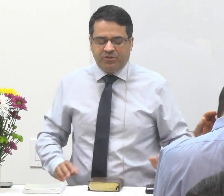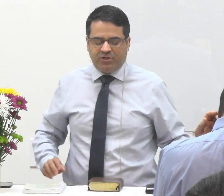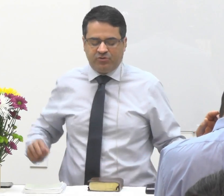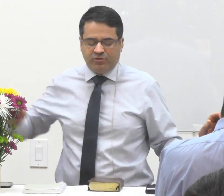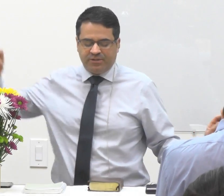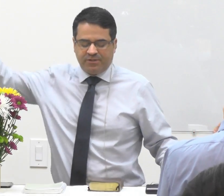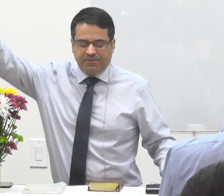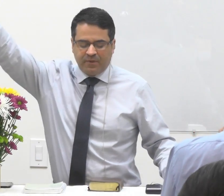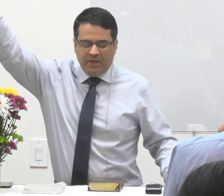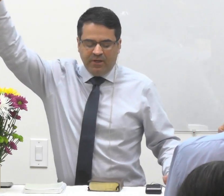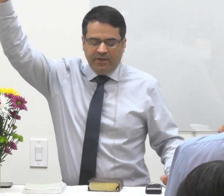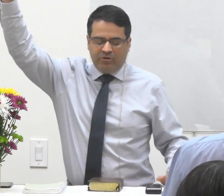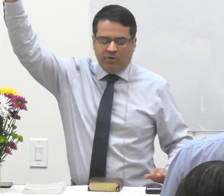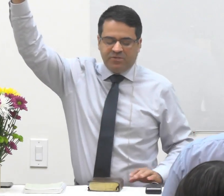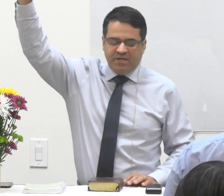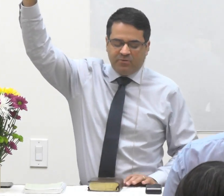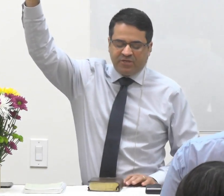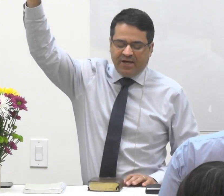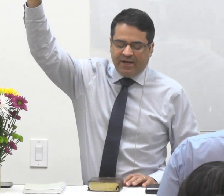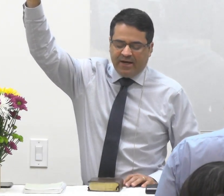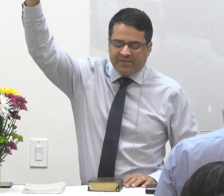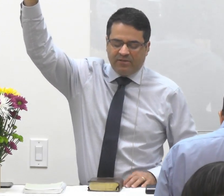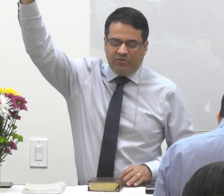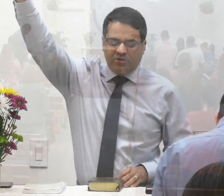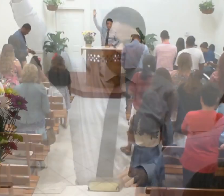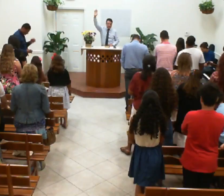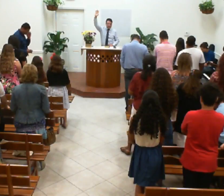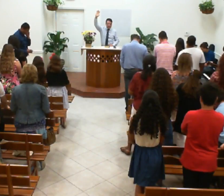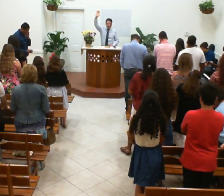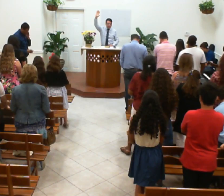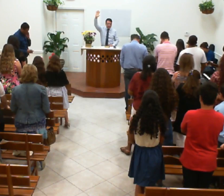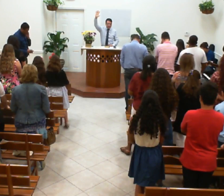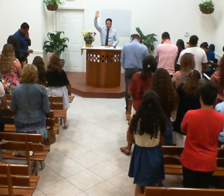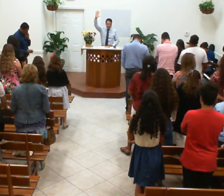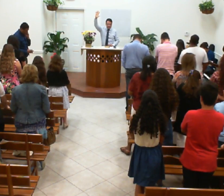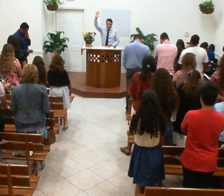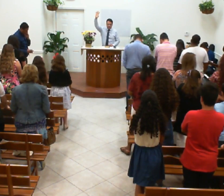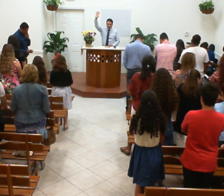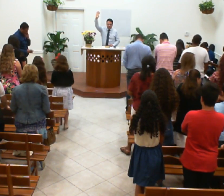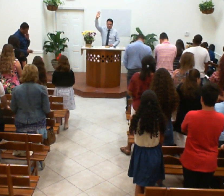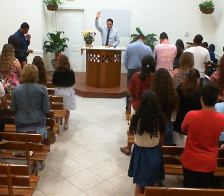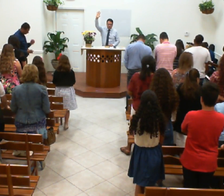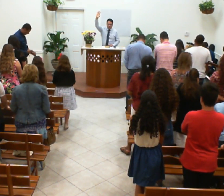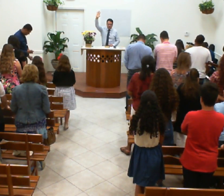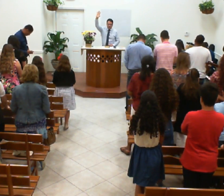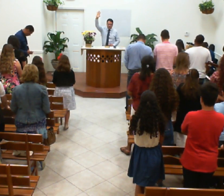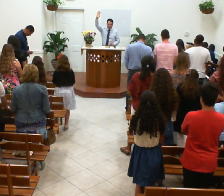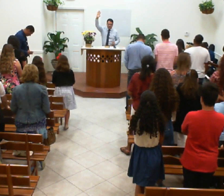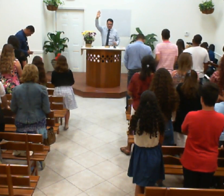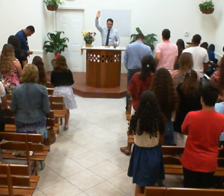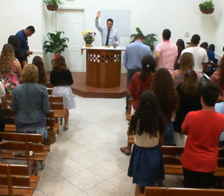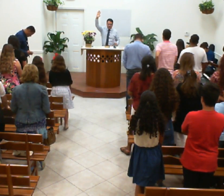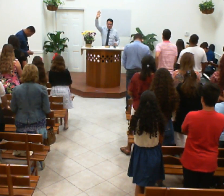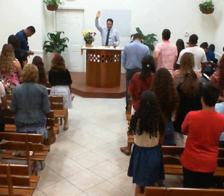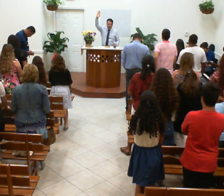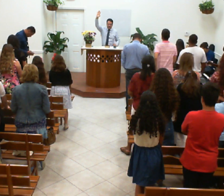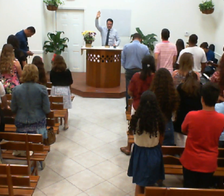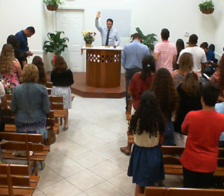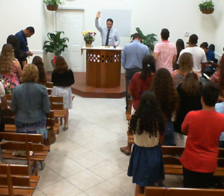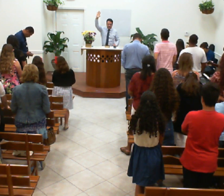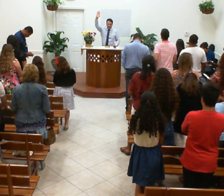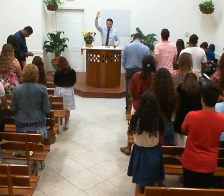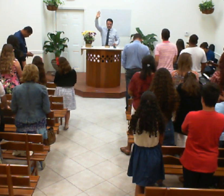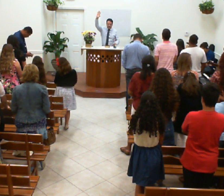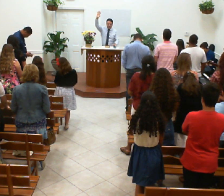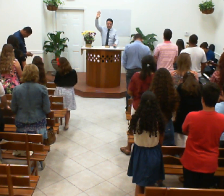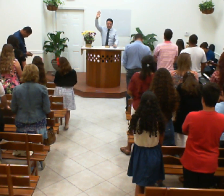In the name of Jesus, amen. In your name we say, may the grace of our Savior Jesus Christ, the love of